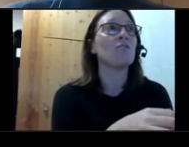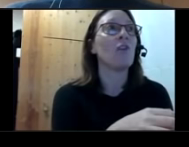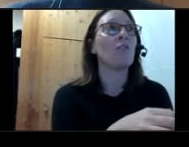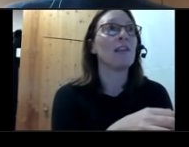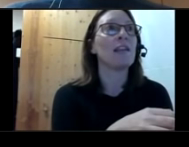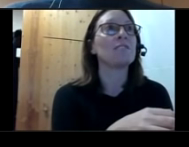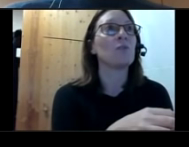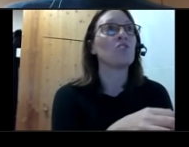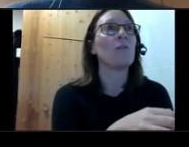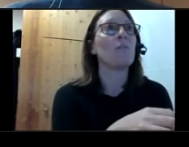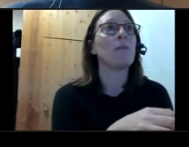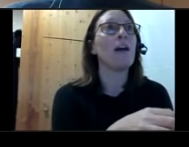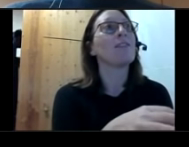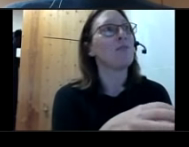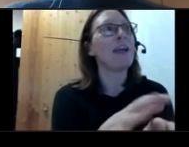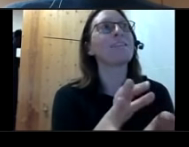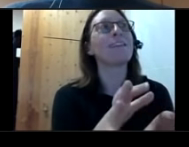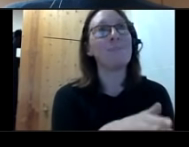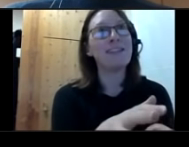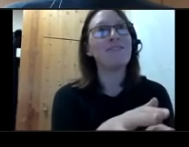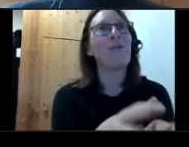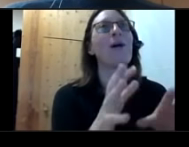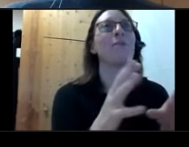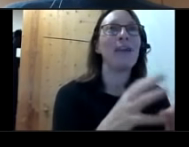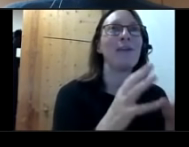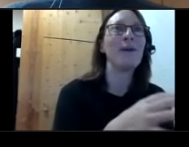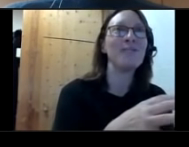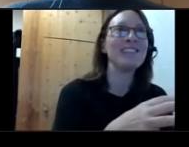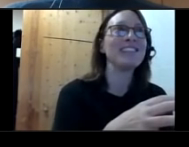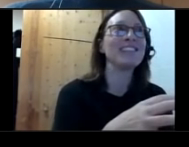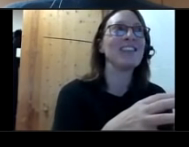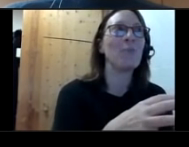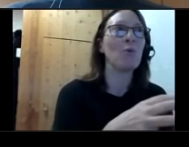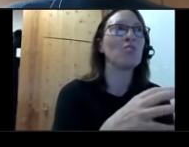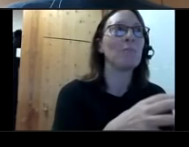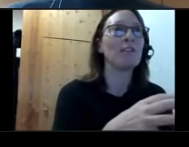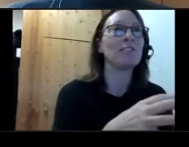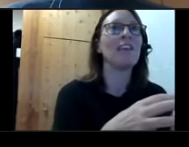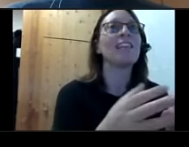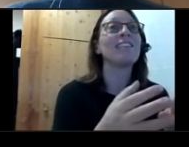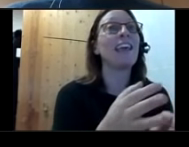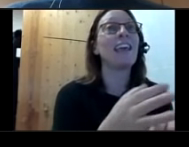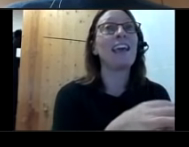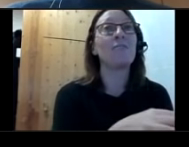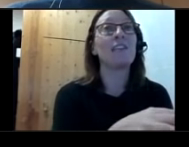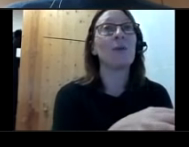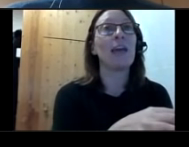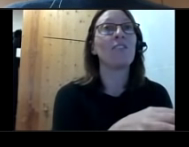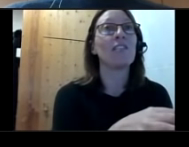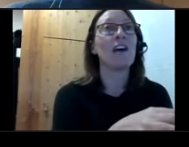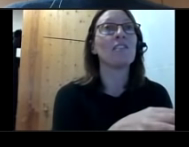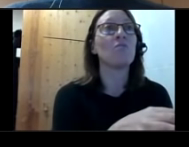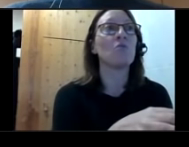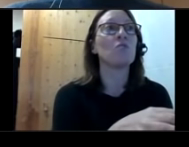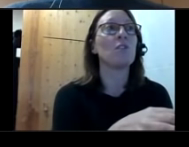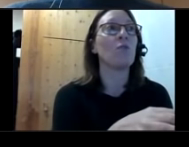assessment of the extent to which the compliance with the accessibility requirement imposes a dis- proportionate burden, taking into account